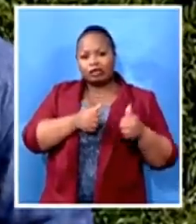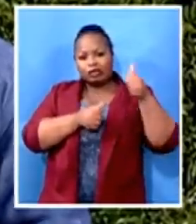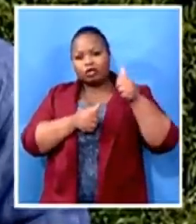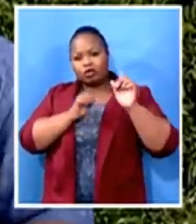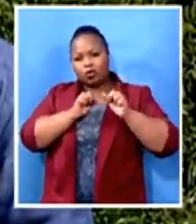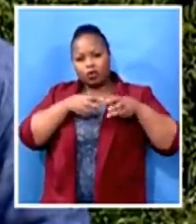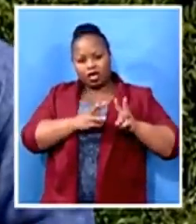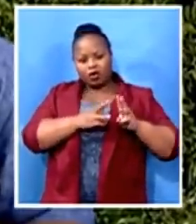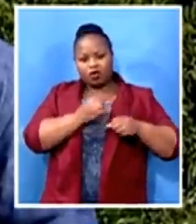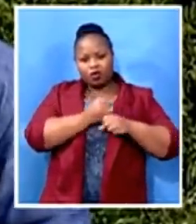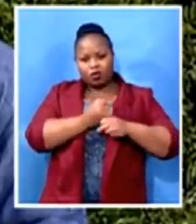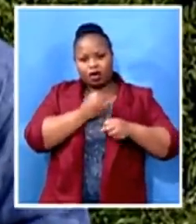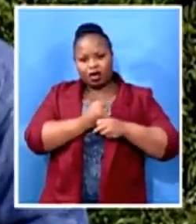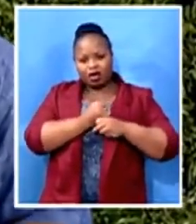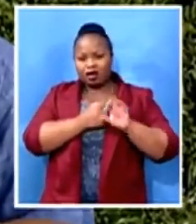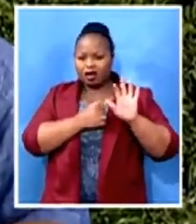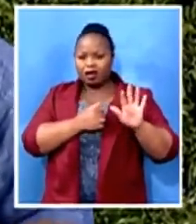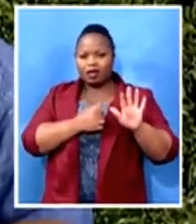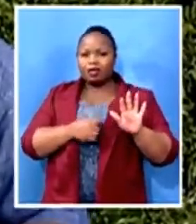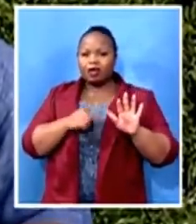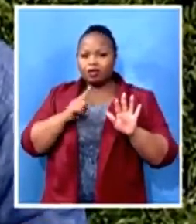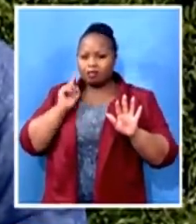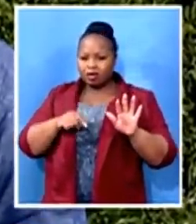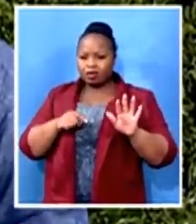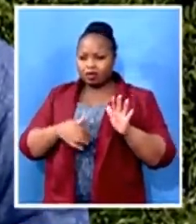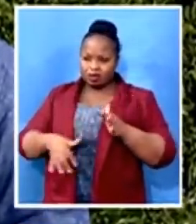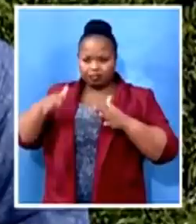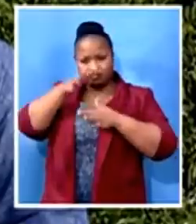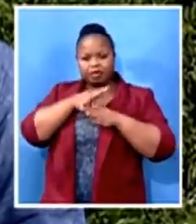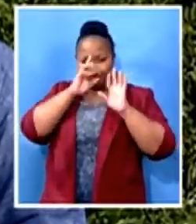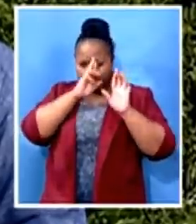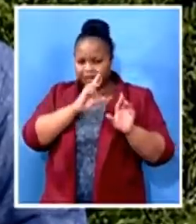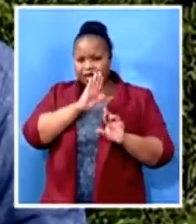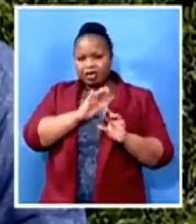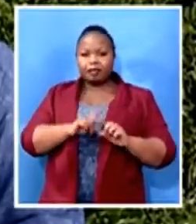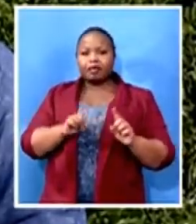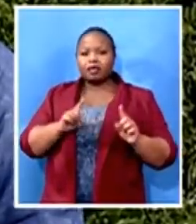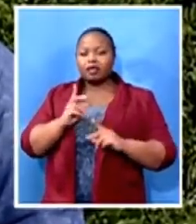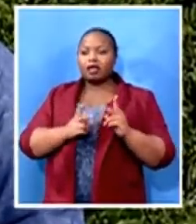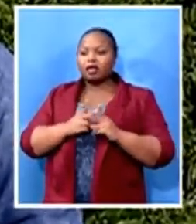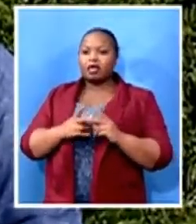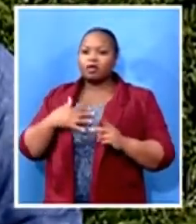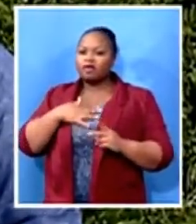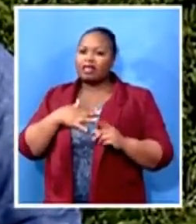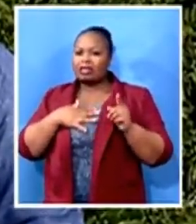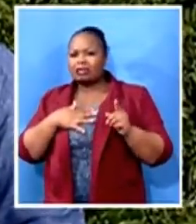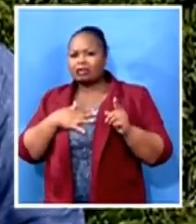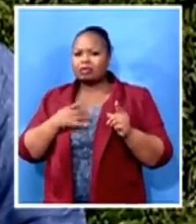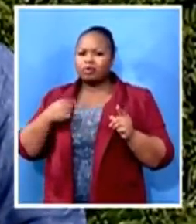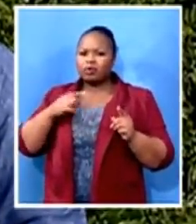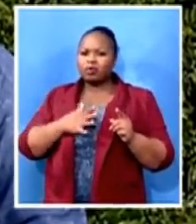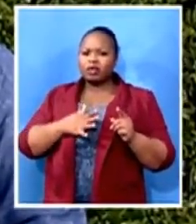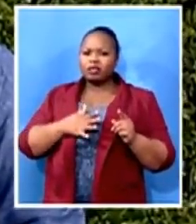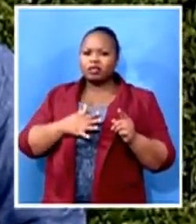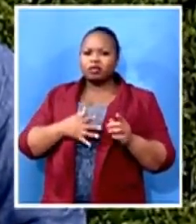work must be kept. It's important and it must be respected. But we thought somehow we don't want to really increase sugar levels of our people